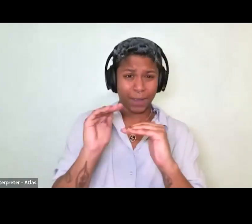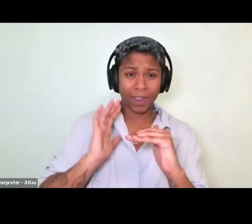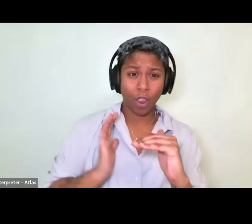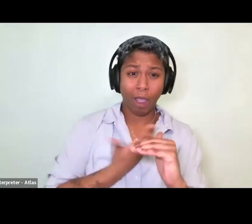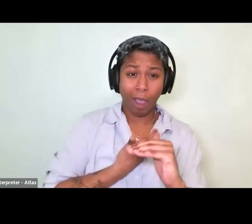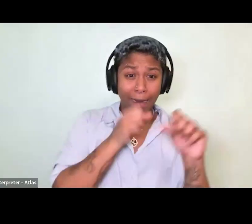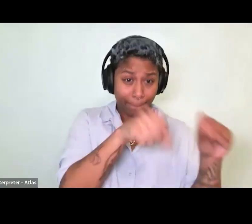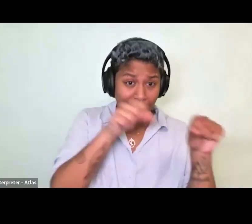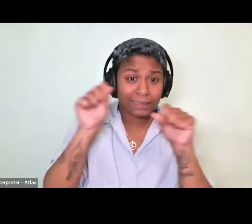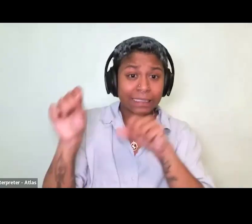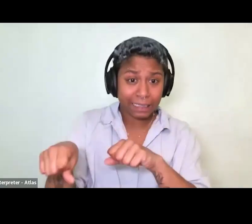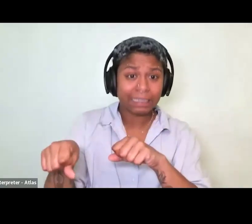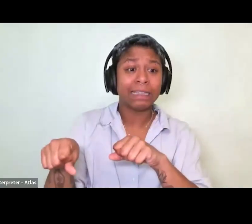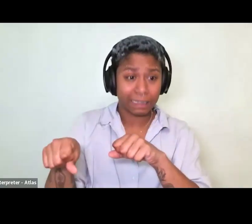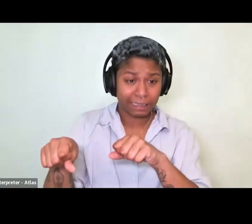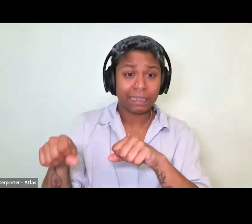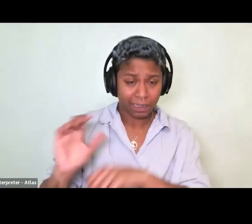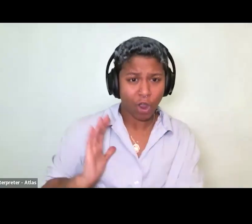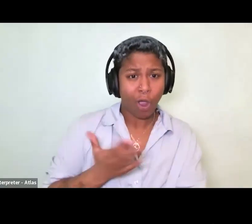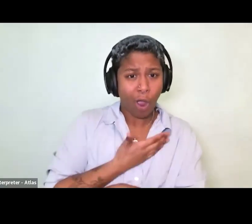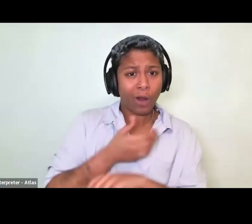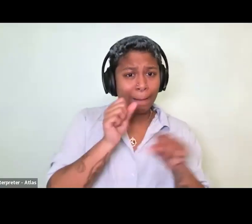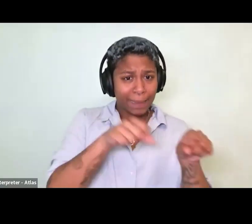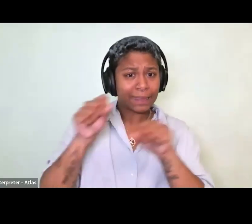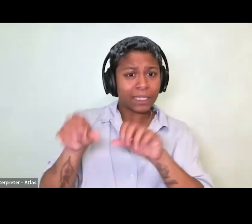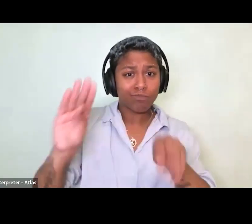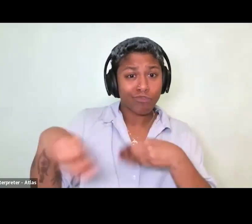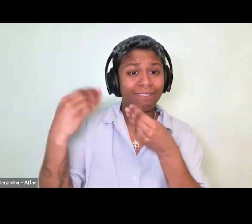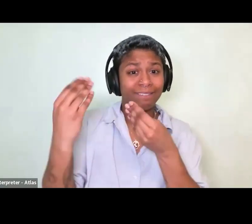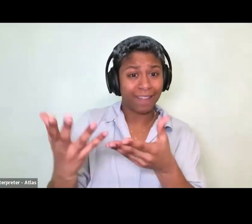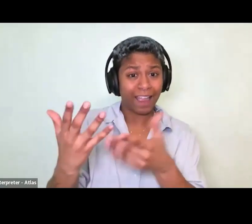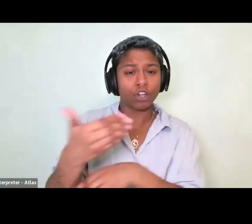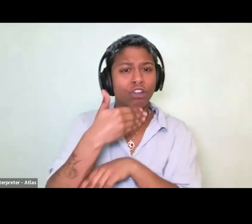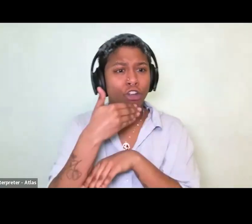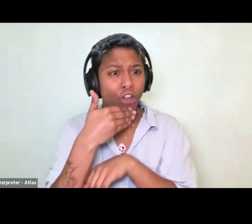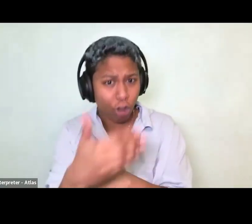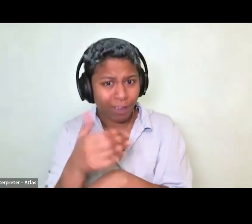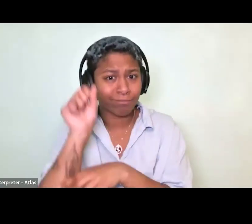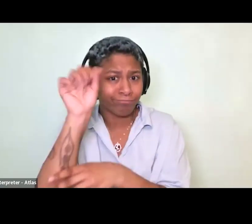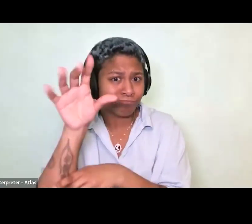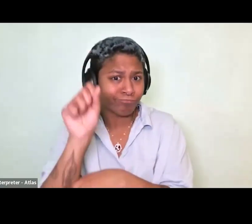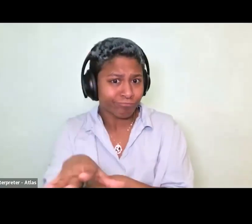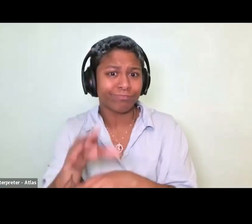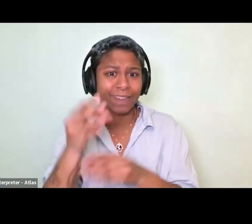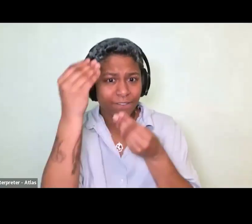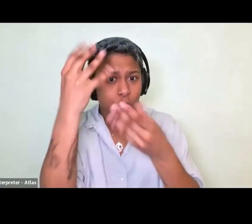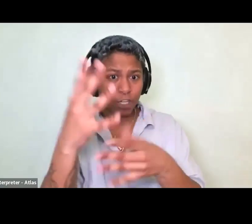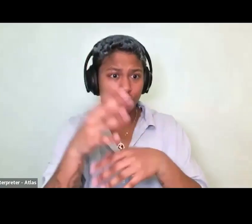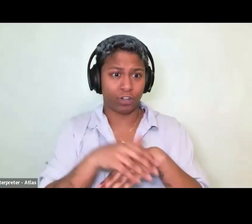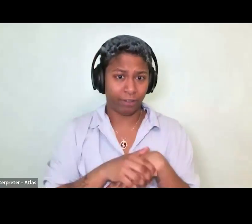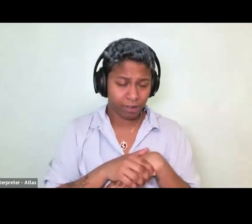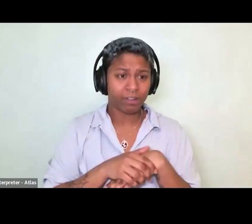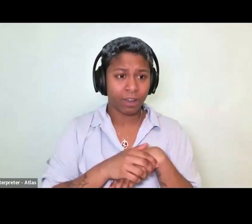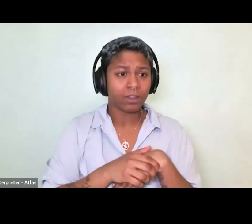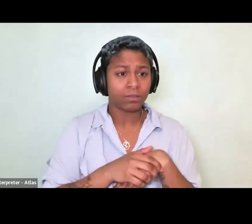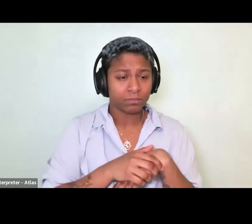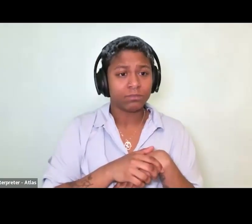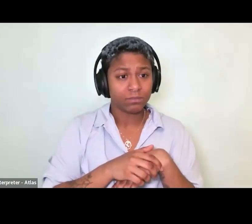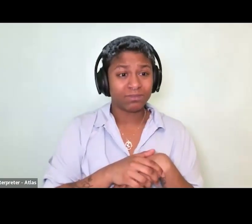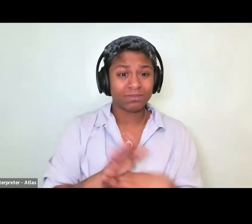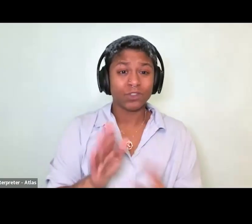capacity and our ability to provide good input as the result. So I'm very,